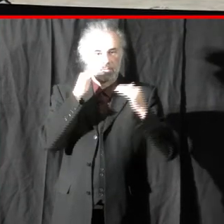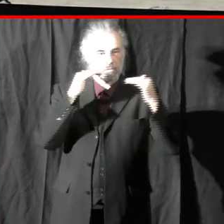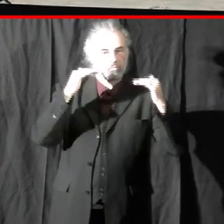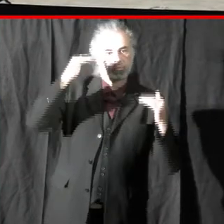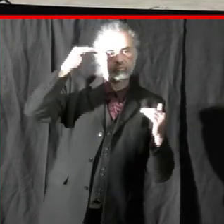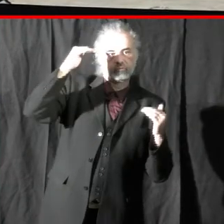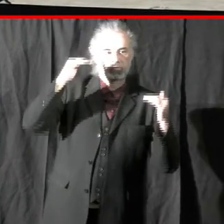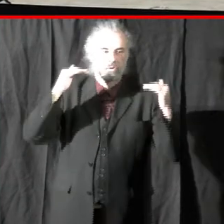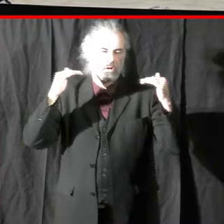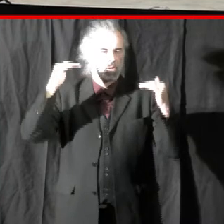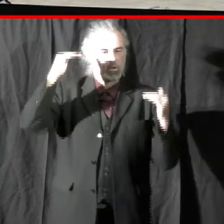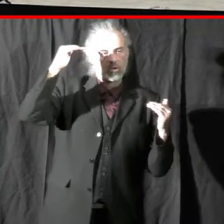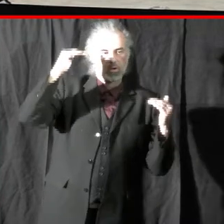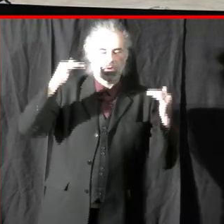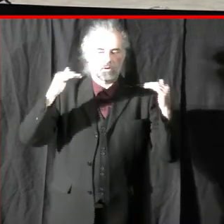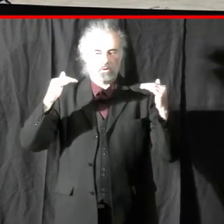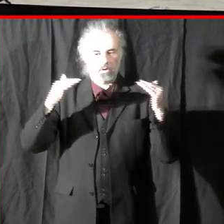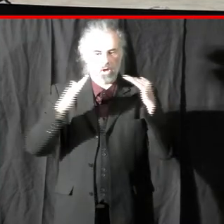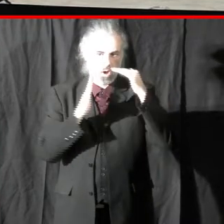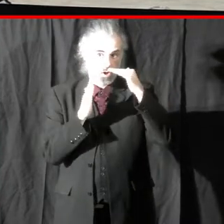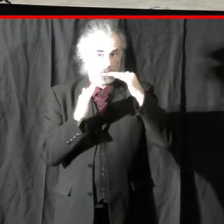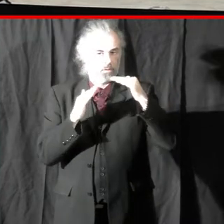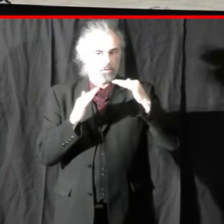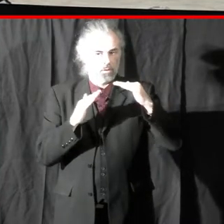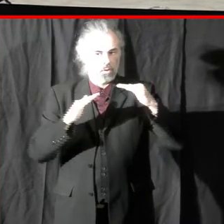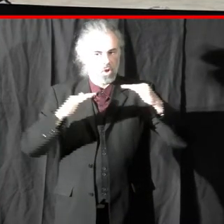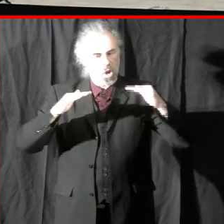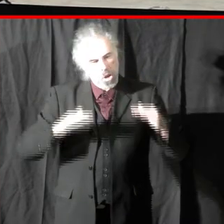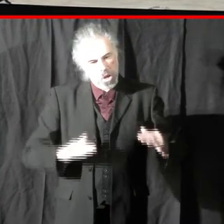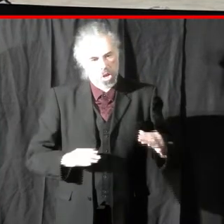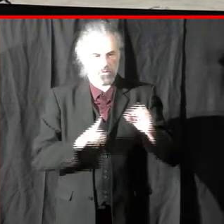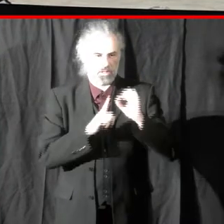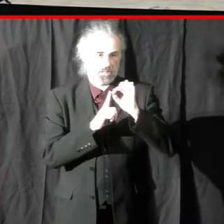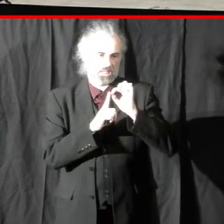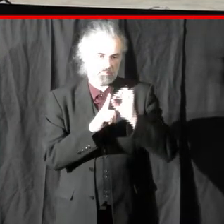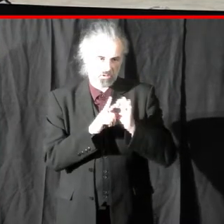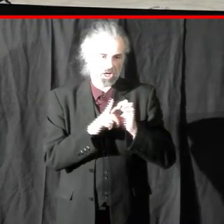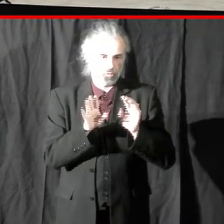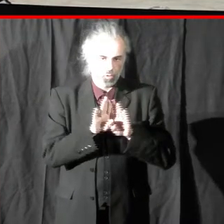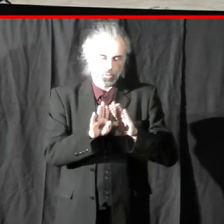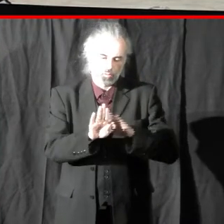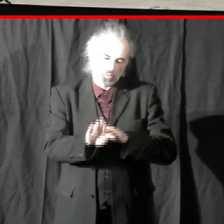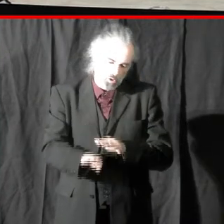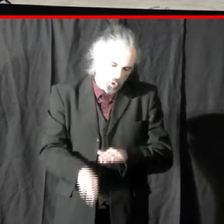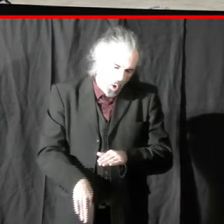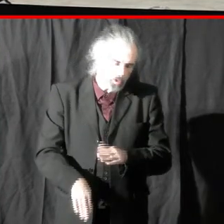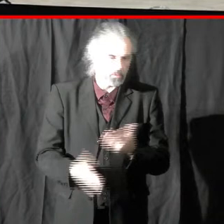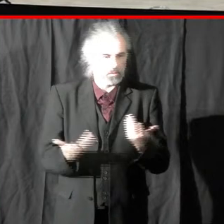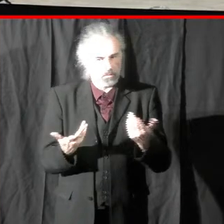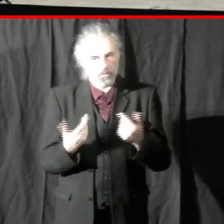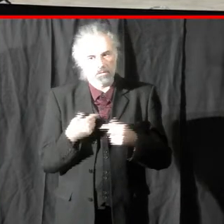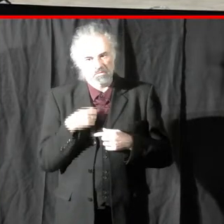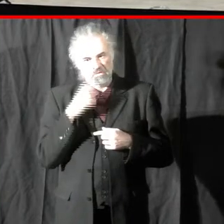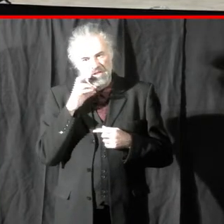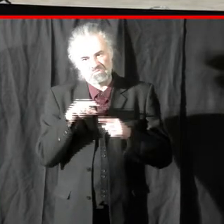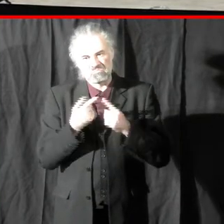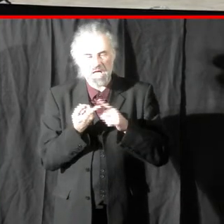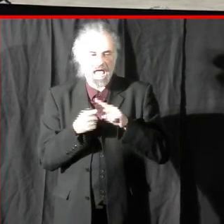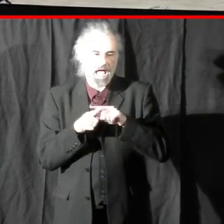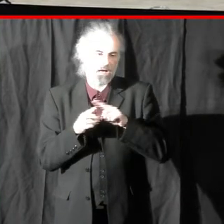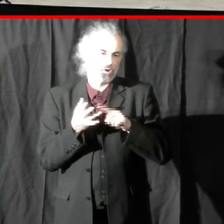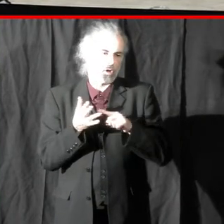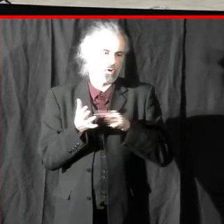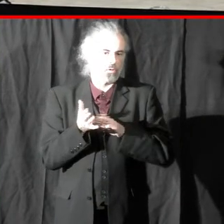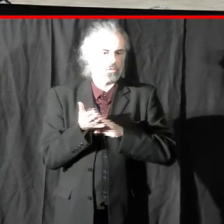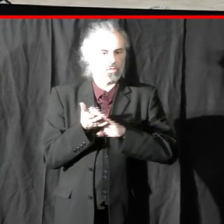lower temperature obviously slowed it down as well. So, you know, you're getting the sort of exothermic effect there. So what's